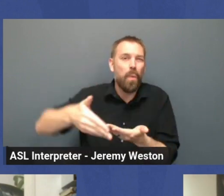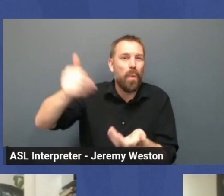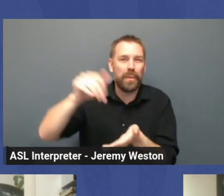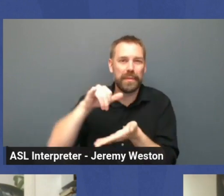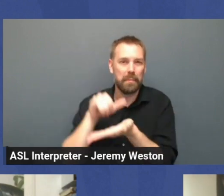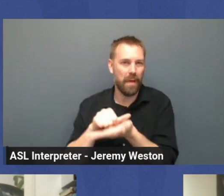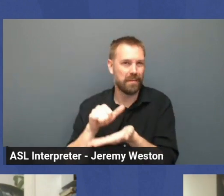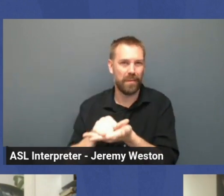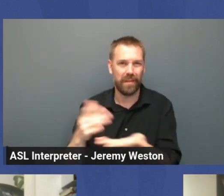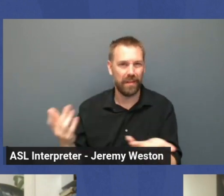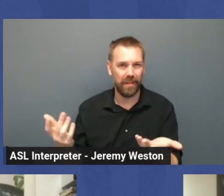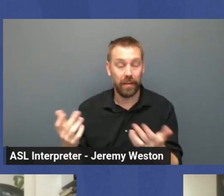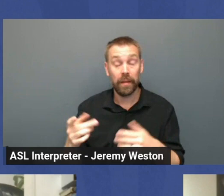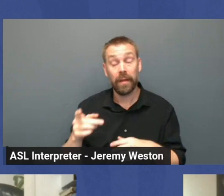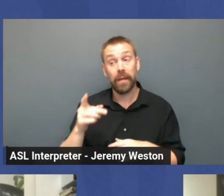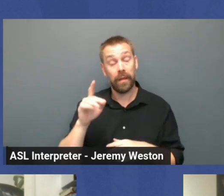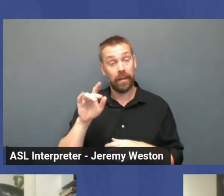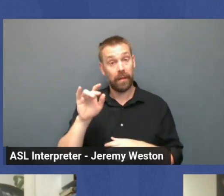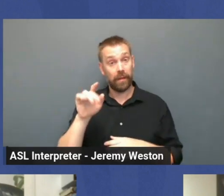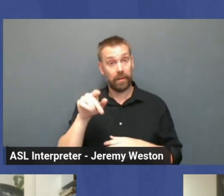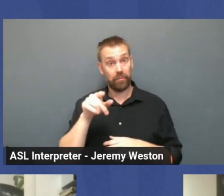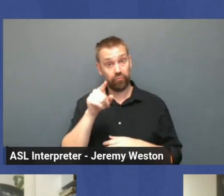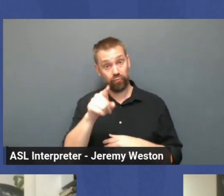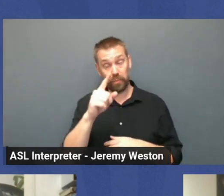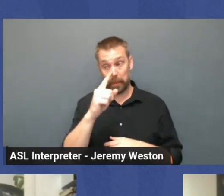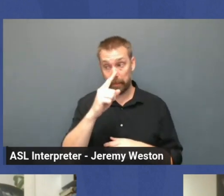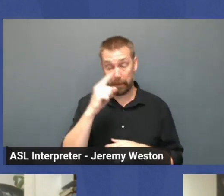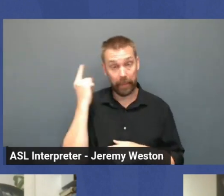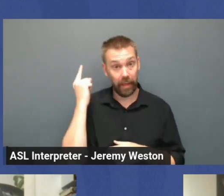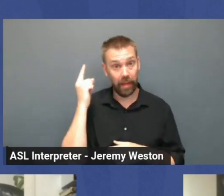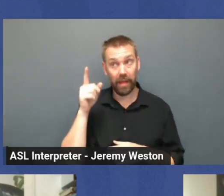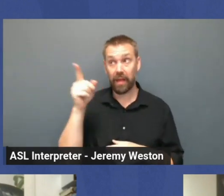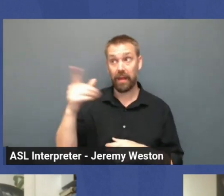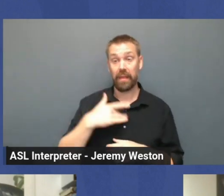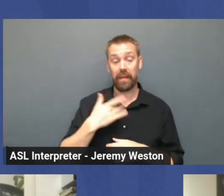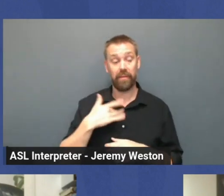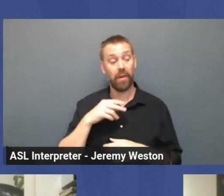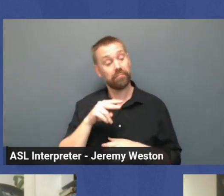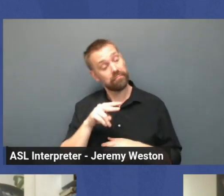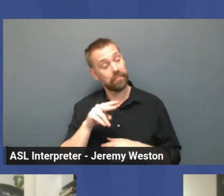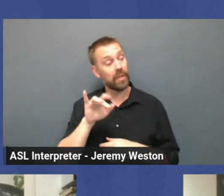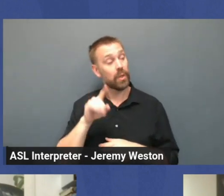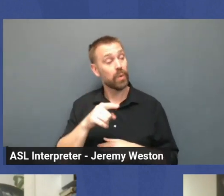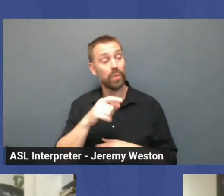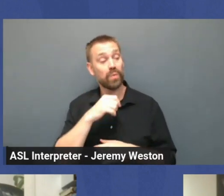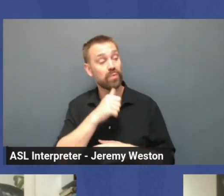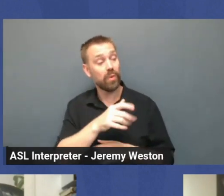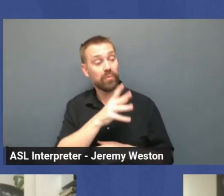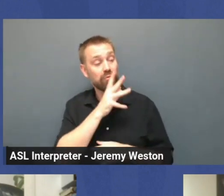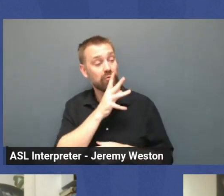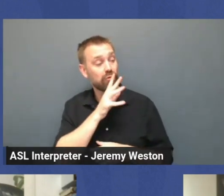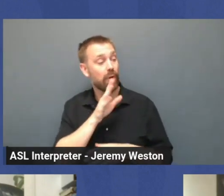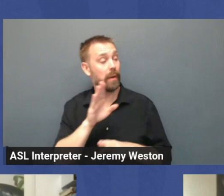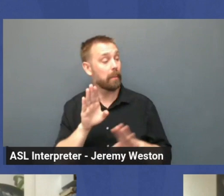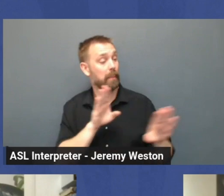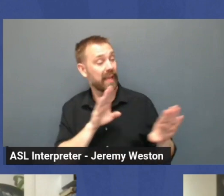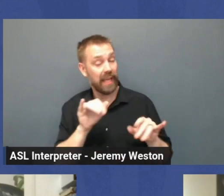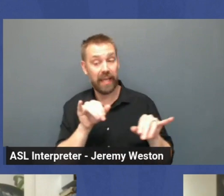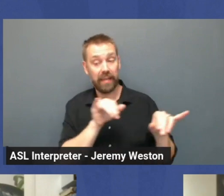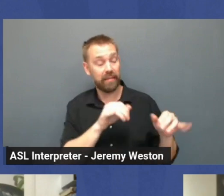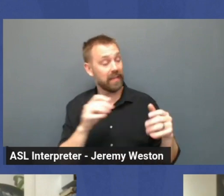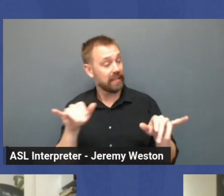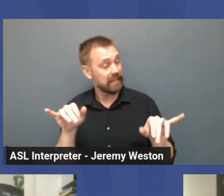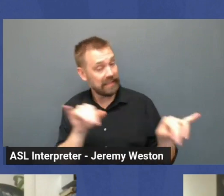they feel as though if you don't look, act, talk like the other Black people they have already